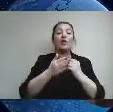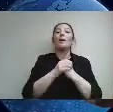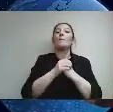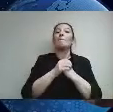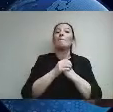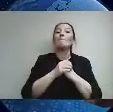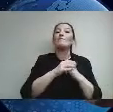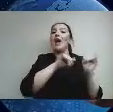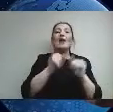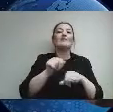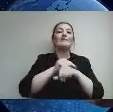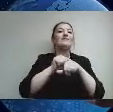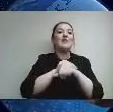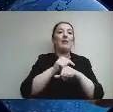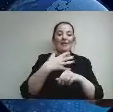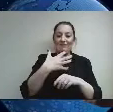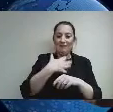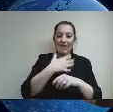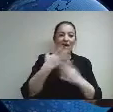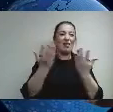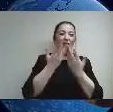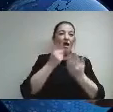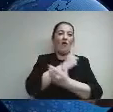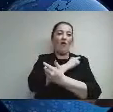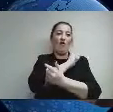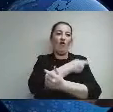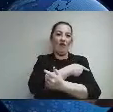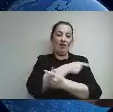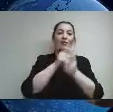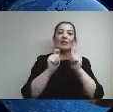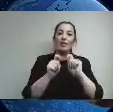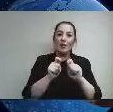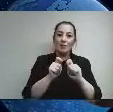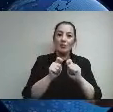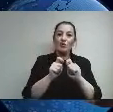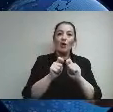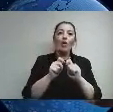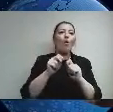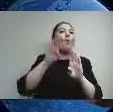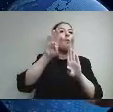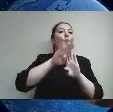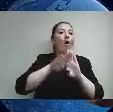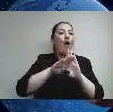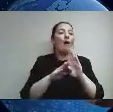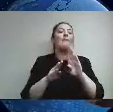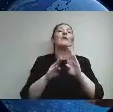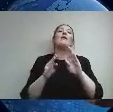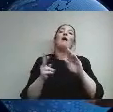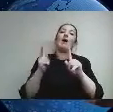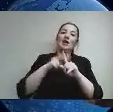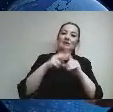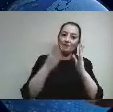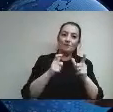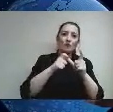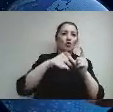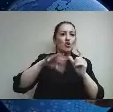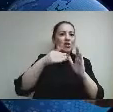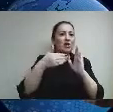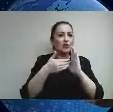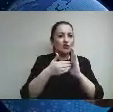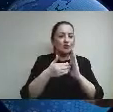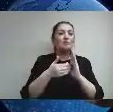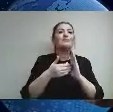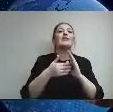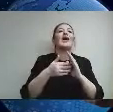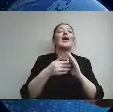we got involved in the programs that would empower us on social enterprise and enterprise. And